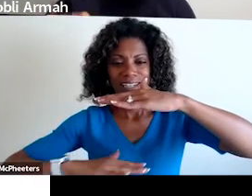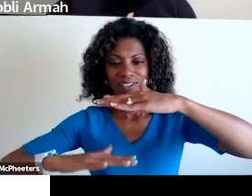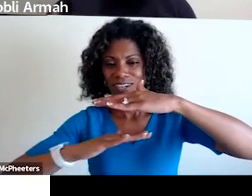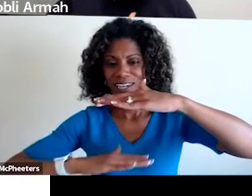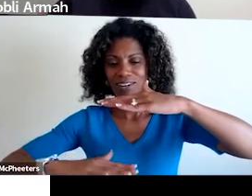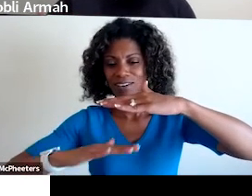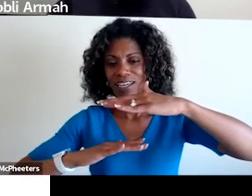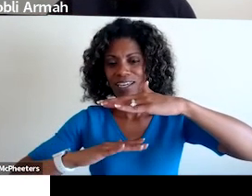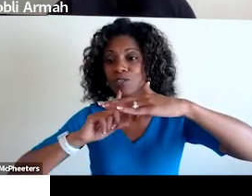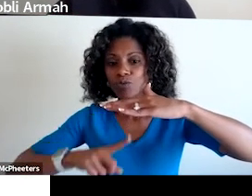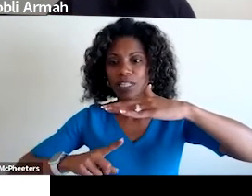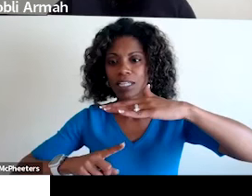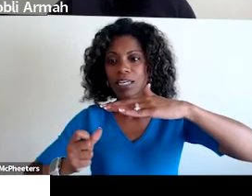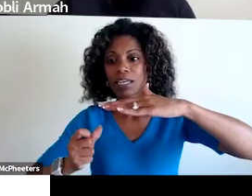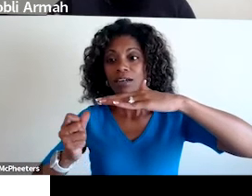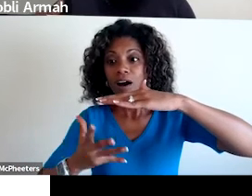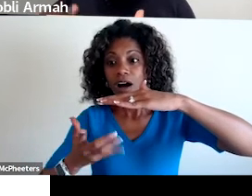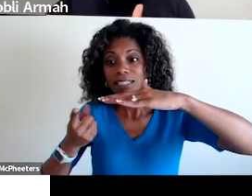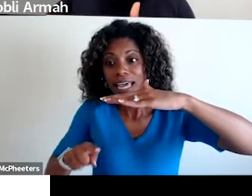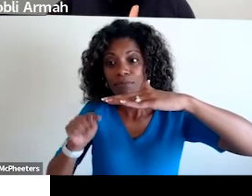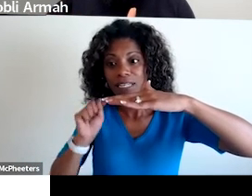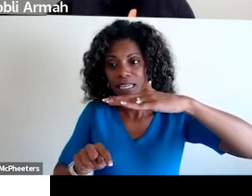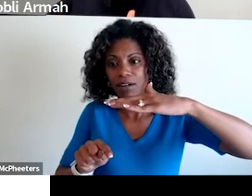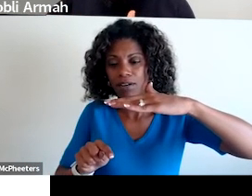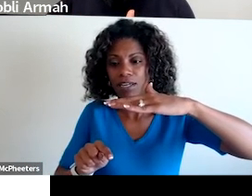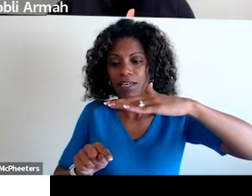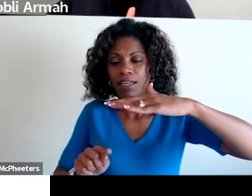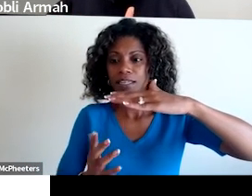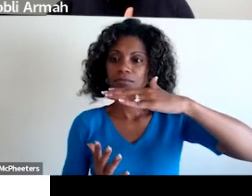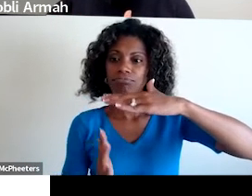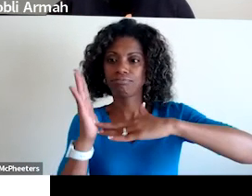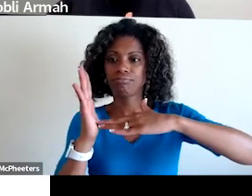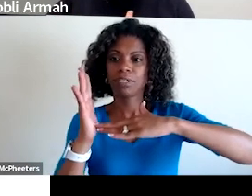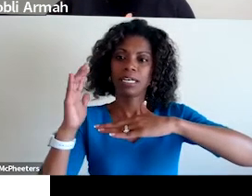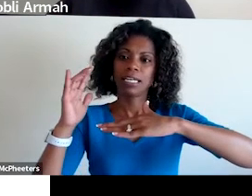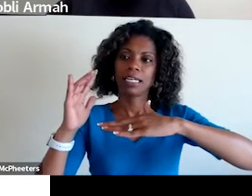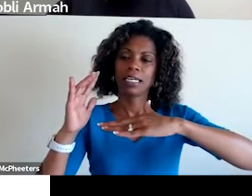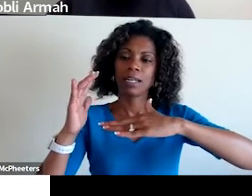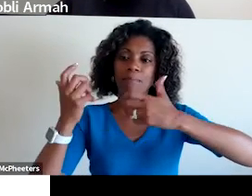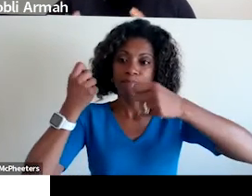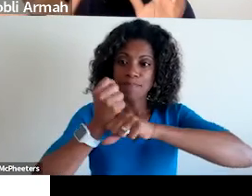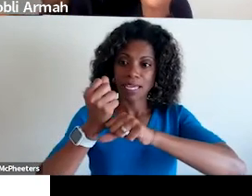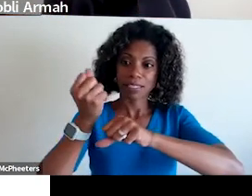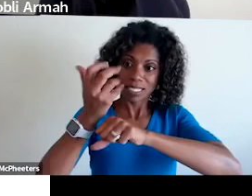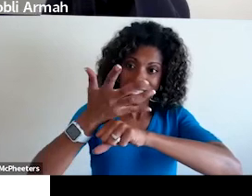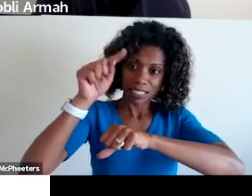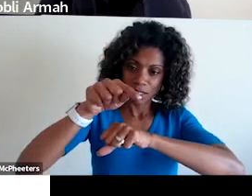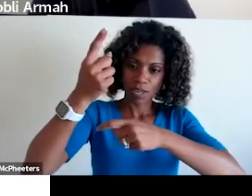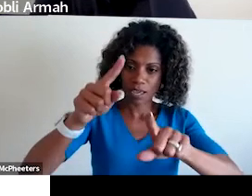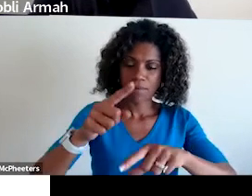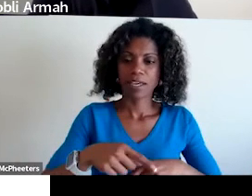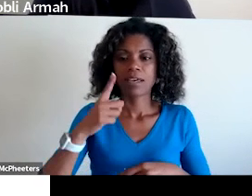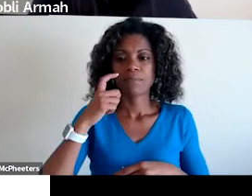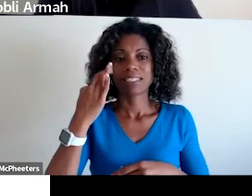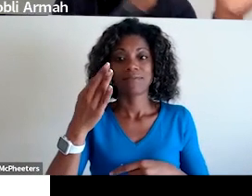how much of your communication practices and strategies are talking about root cause and systemic issues? What's beneath? Because if you stay in the